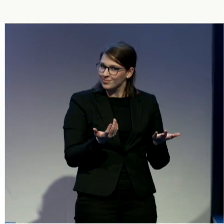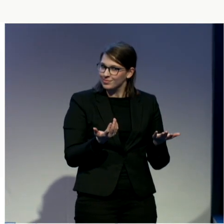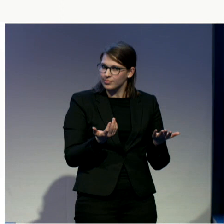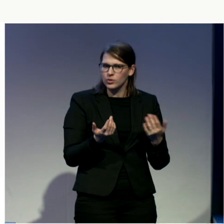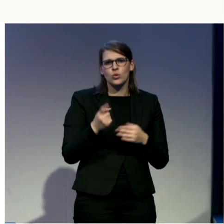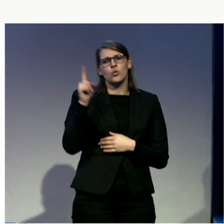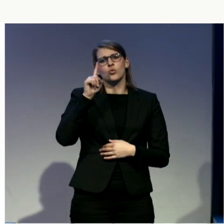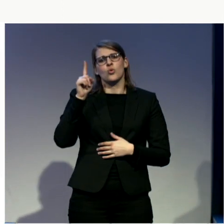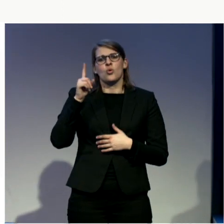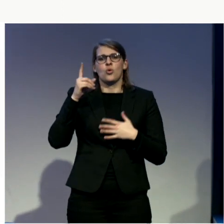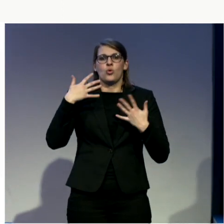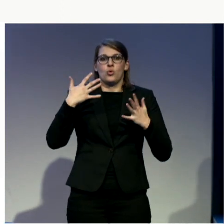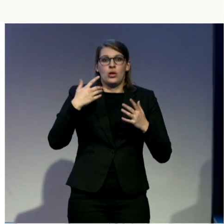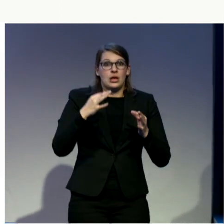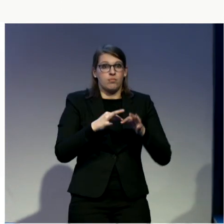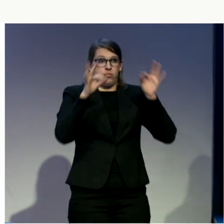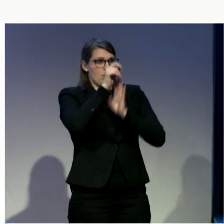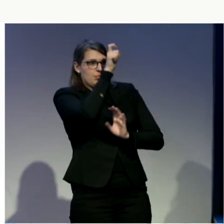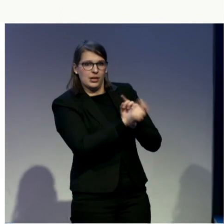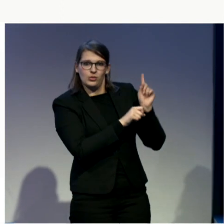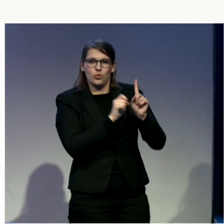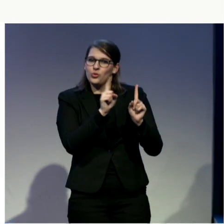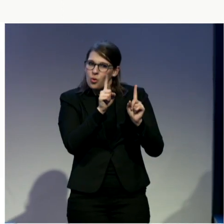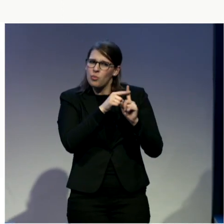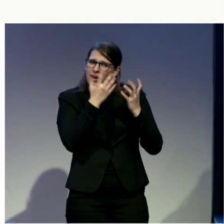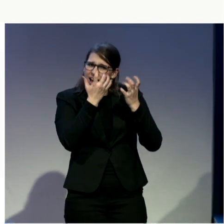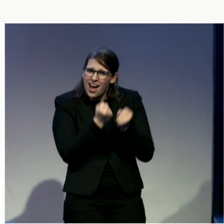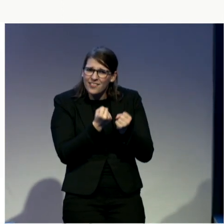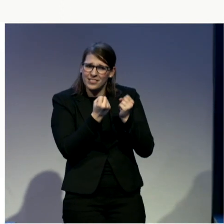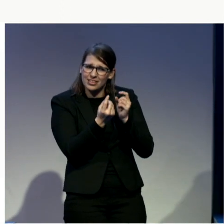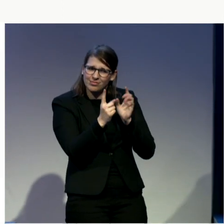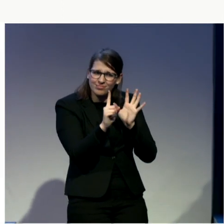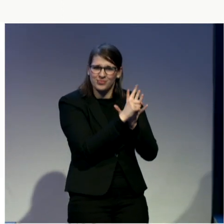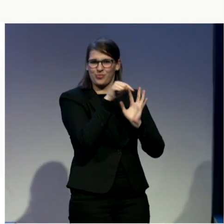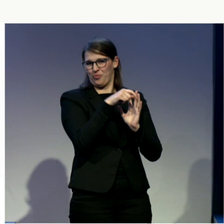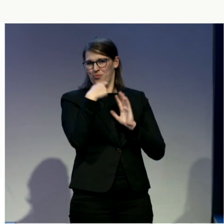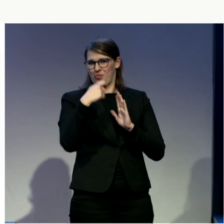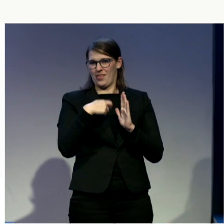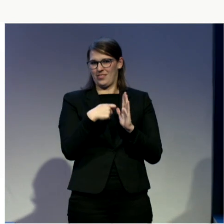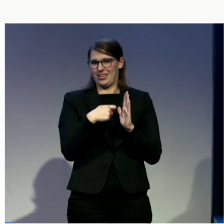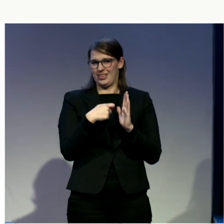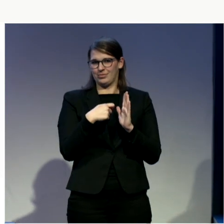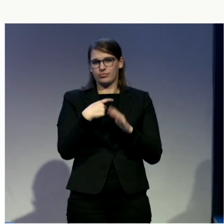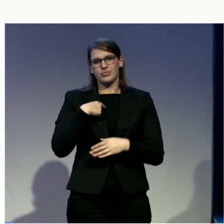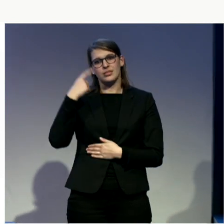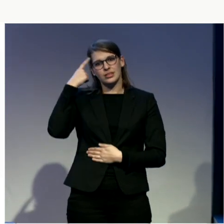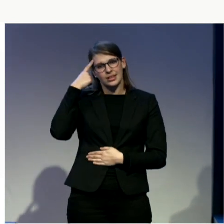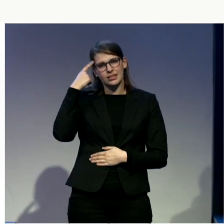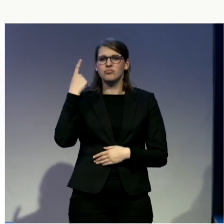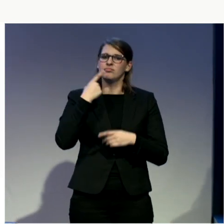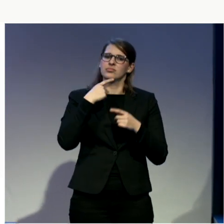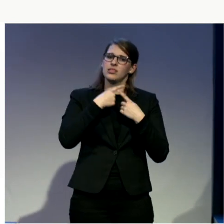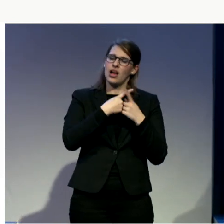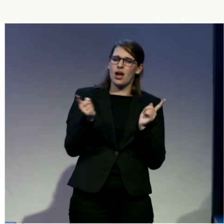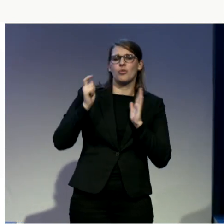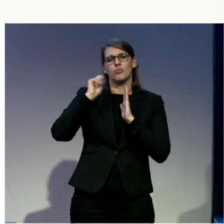the protagonist, but we should be represented everywhere. There shouldn't be a film, a book, a